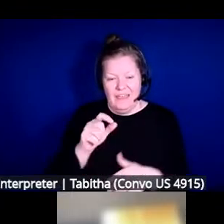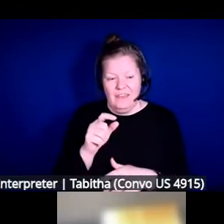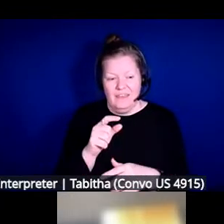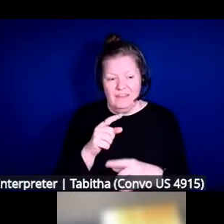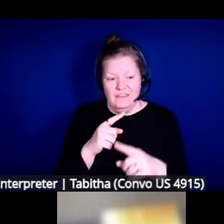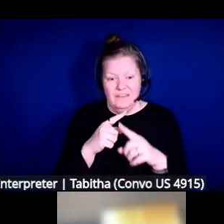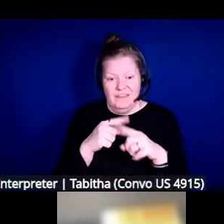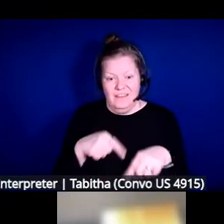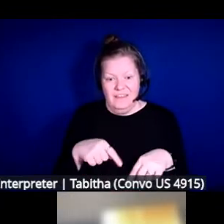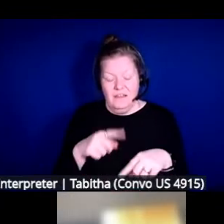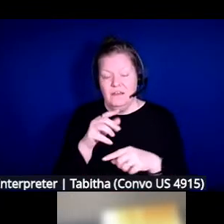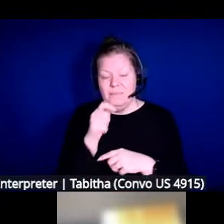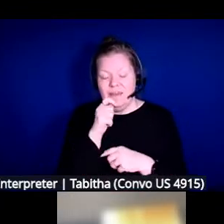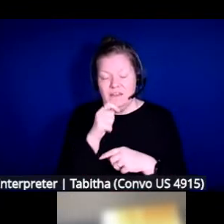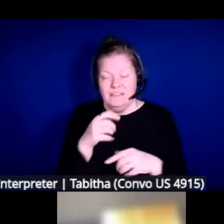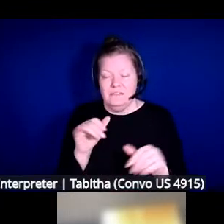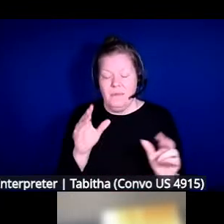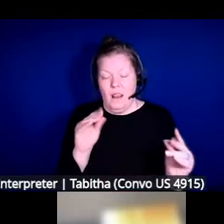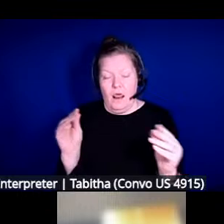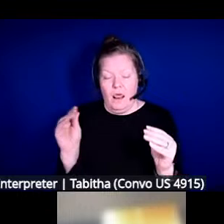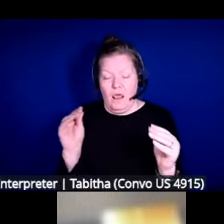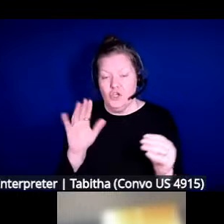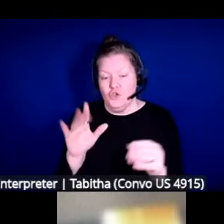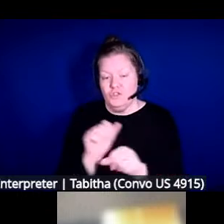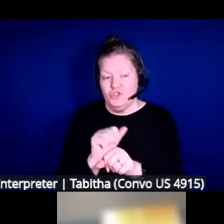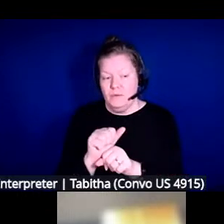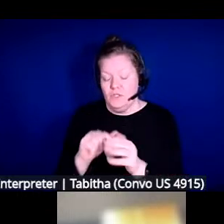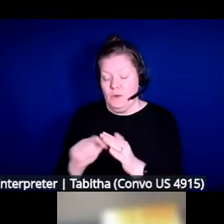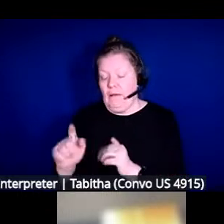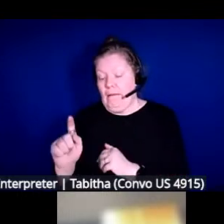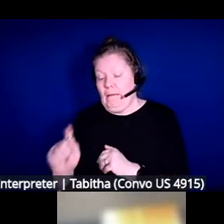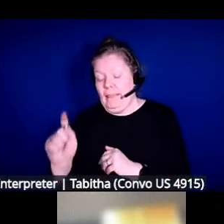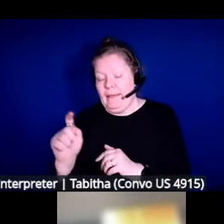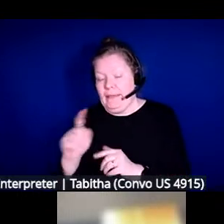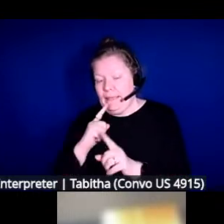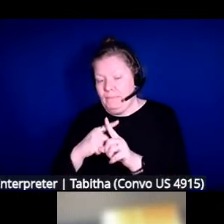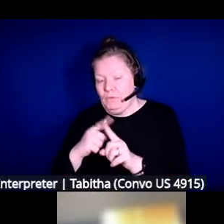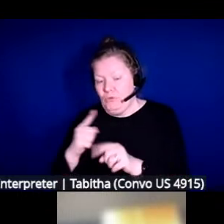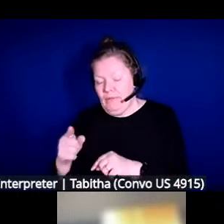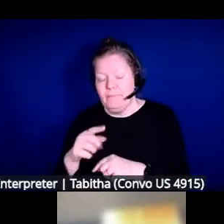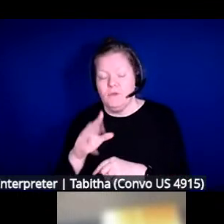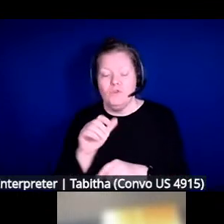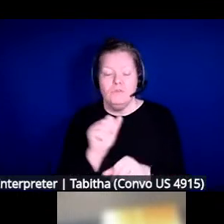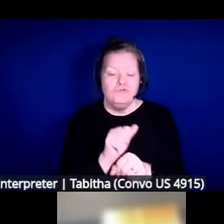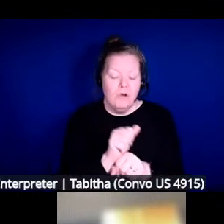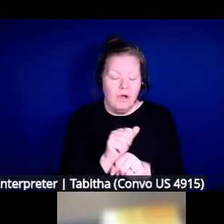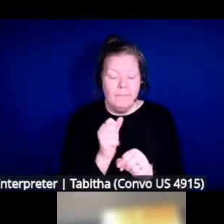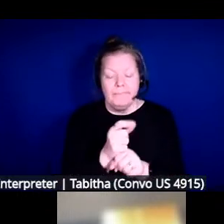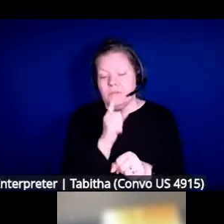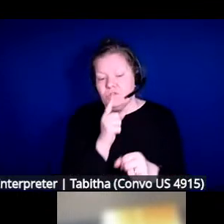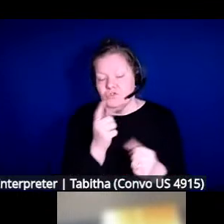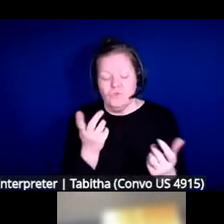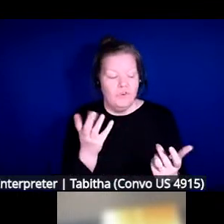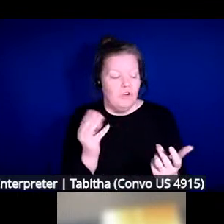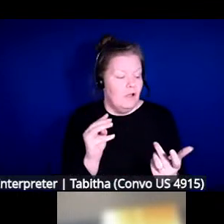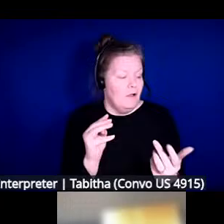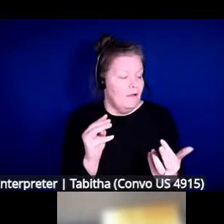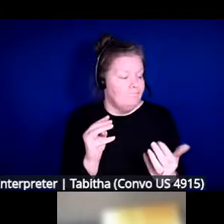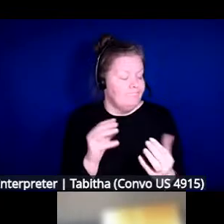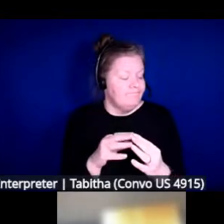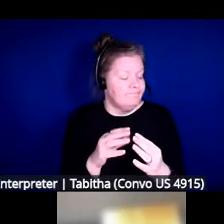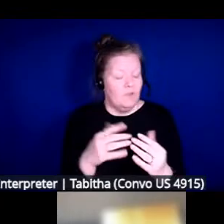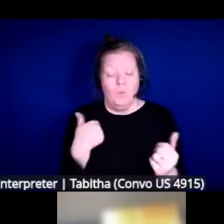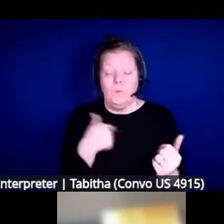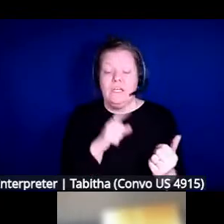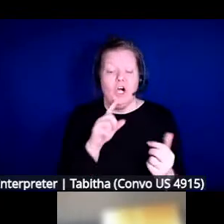on, and so you start hearing people talk. Your job is to go and like click them and mute them. Your job is to make sure that we